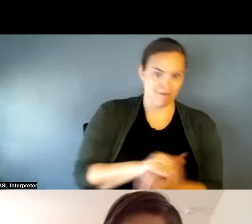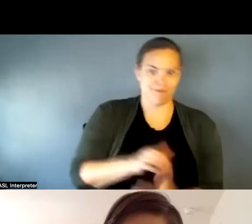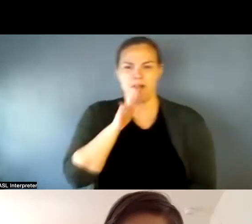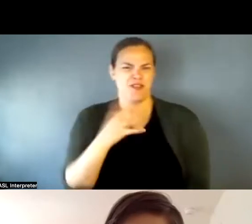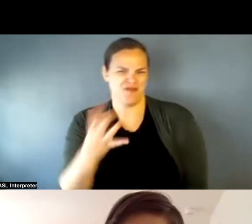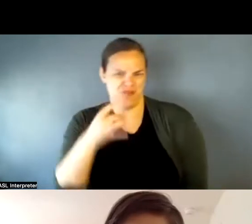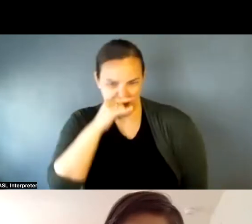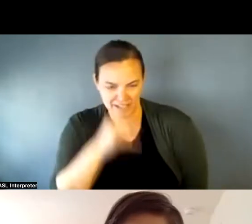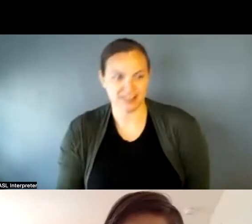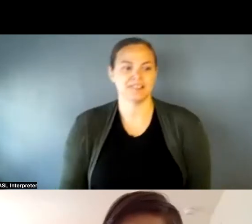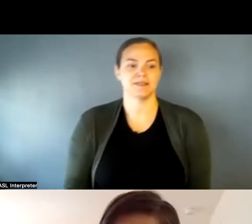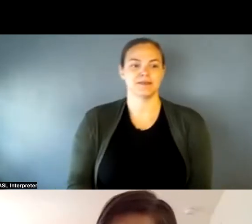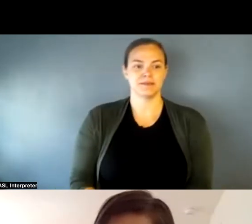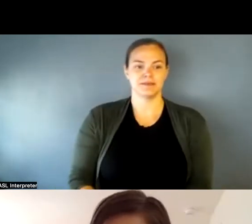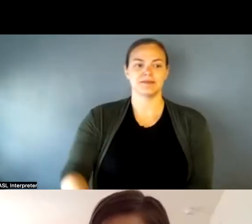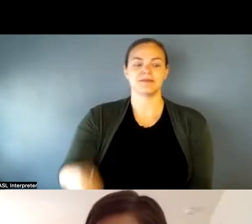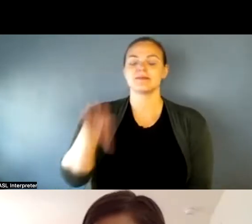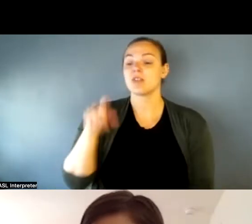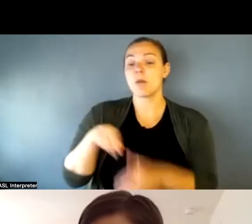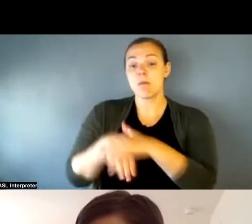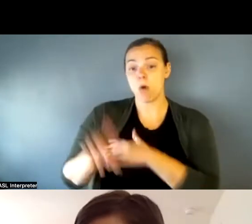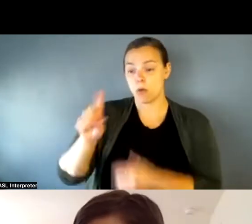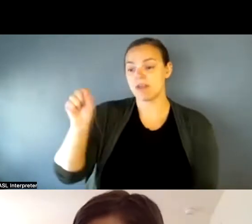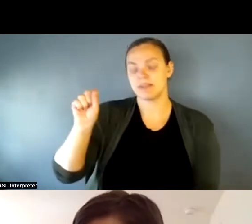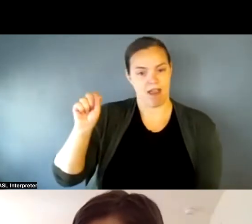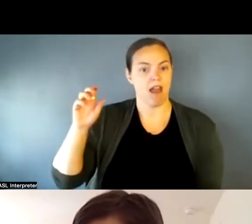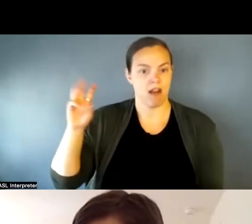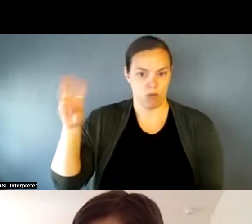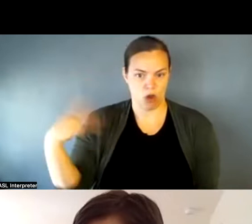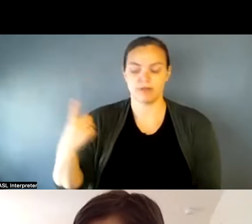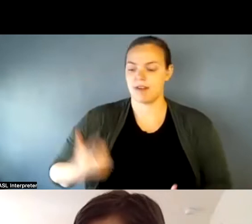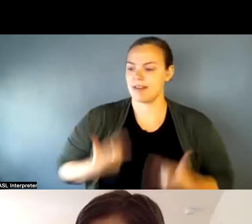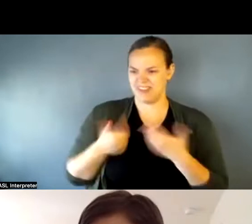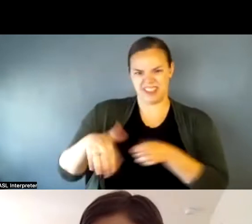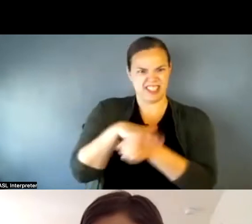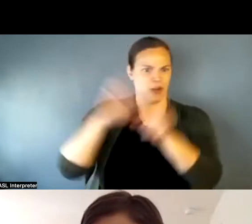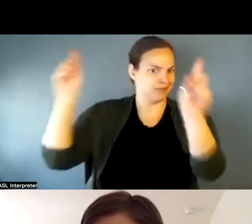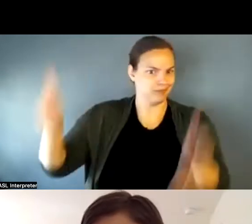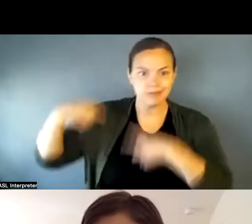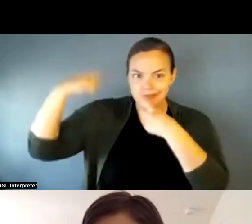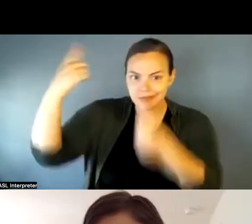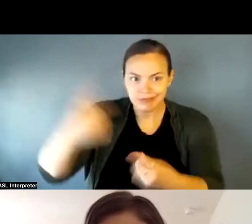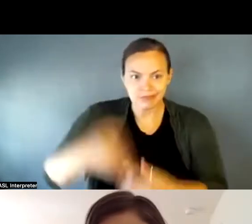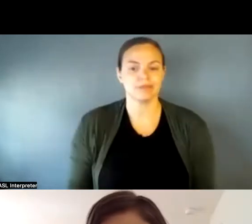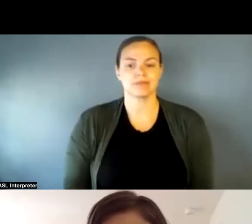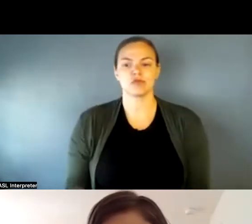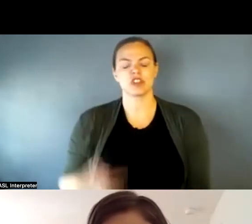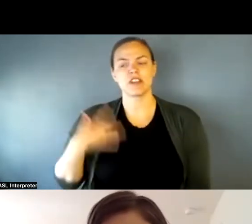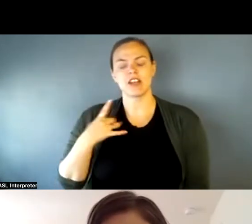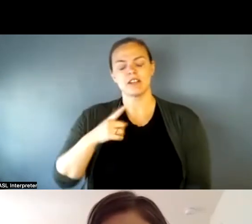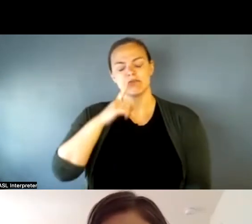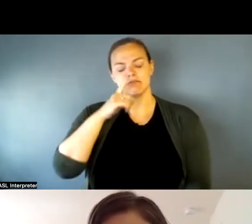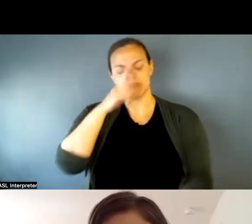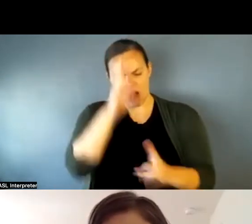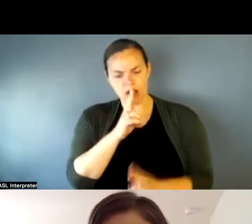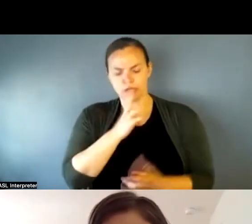Egan was born in Seattle, Washington, and has lived in the Puget Sound her entire life. She feels it an honor to serve her people